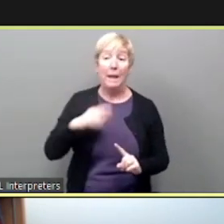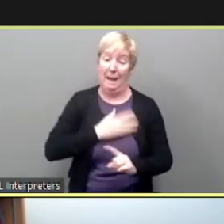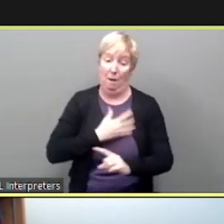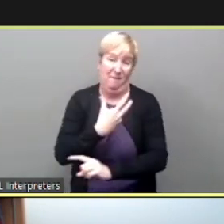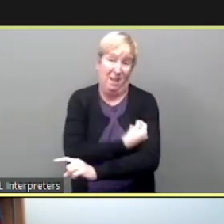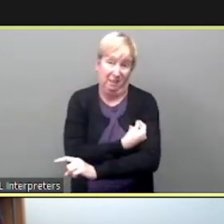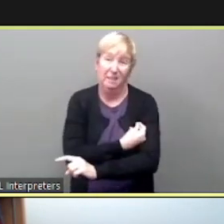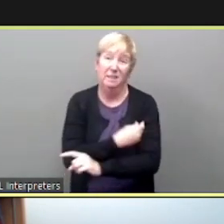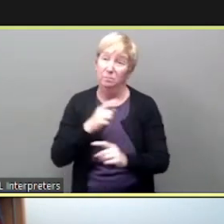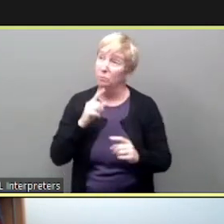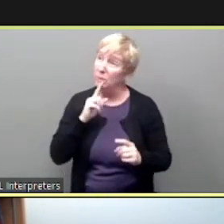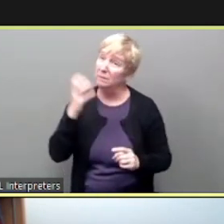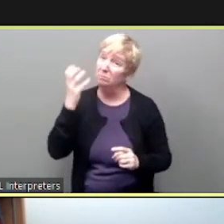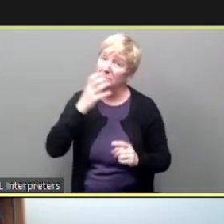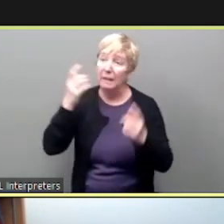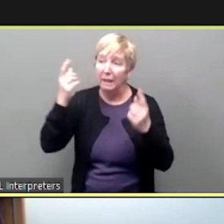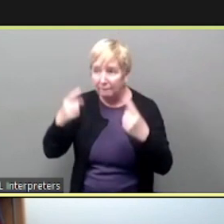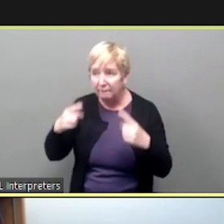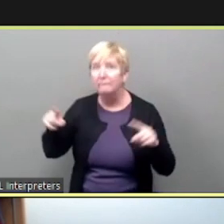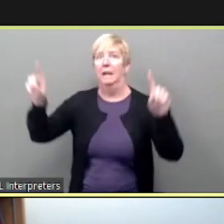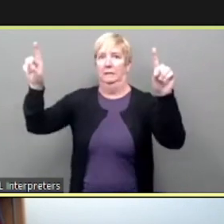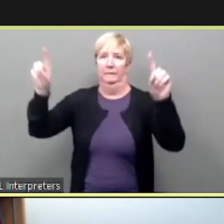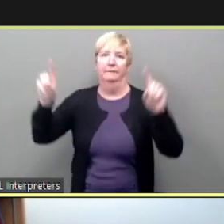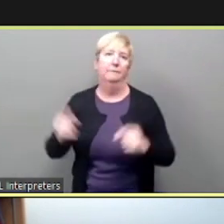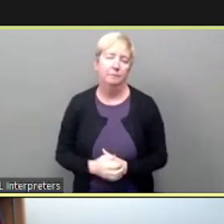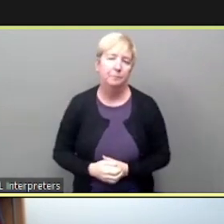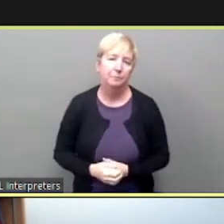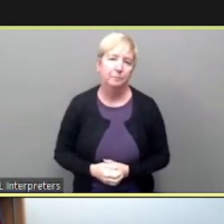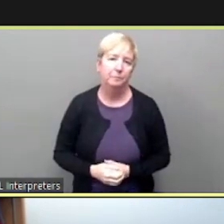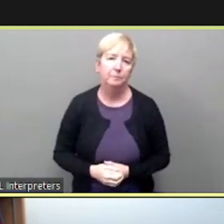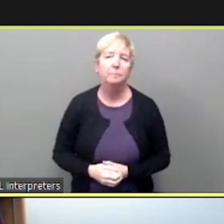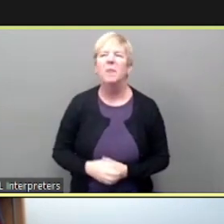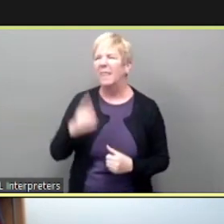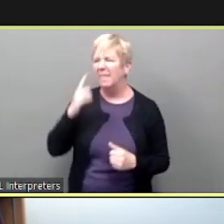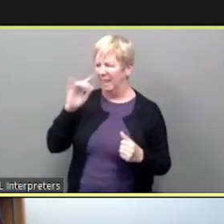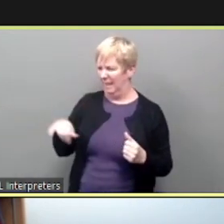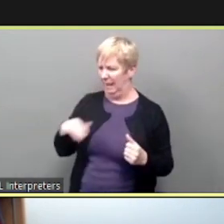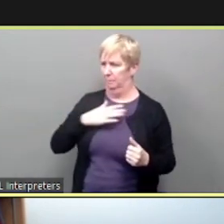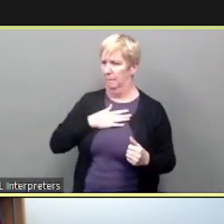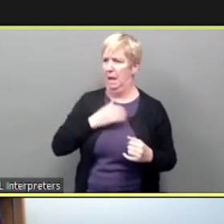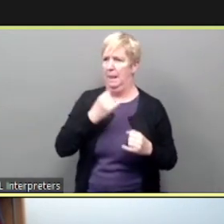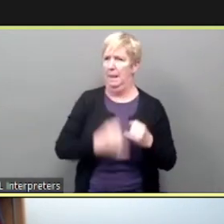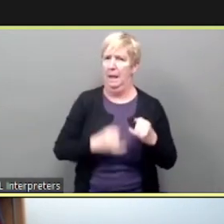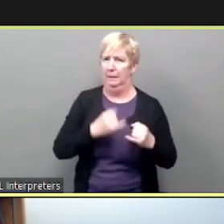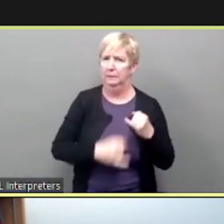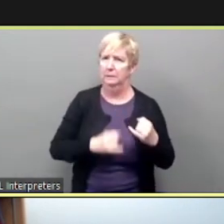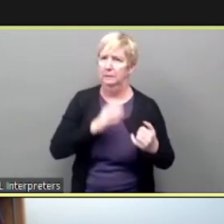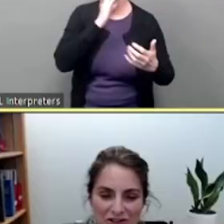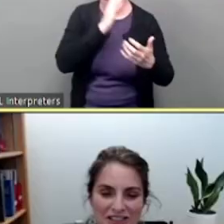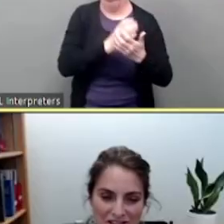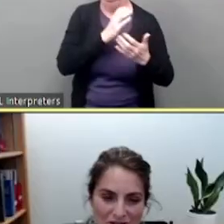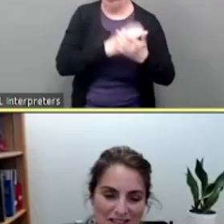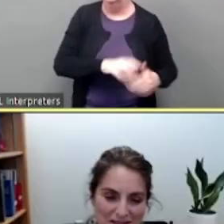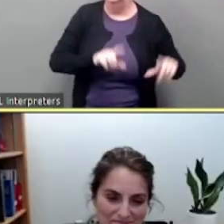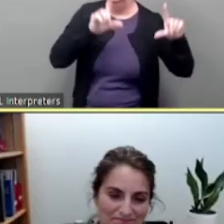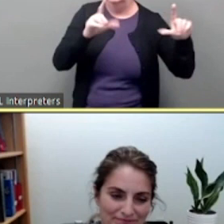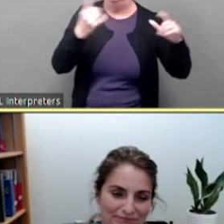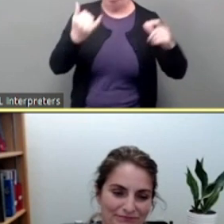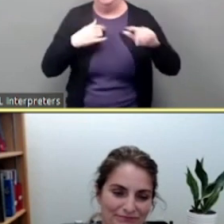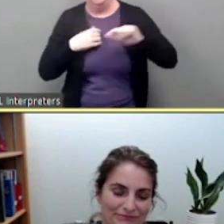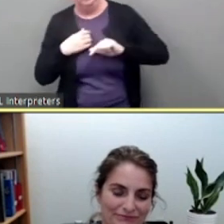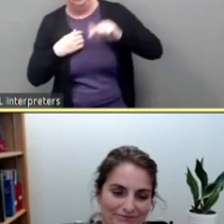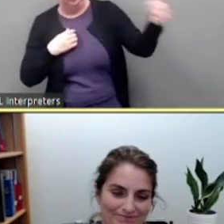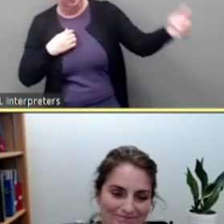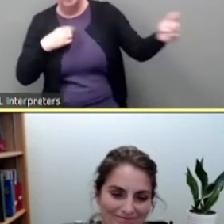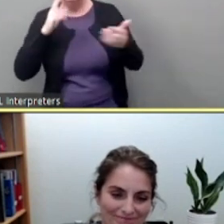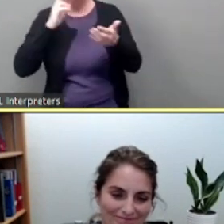Delta variant. I believe that may be my last slide, and I can turn this over now to Secretary Scrace.